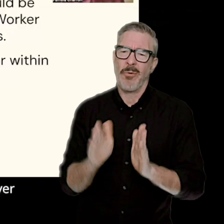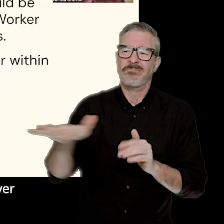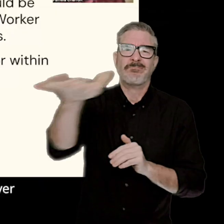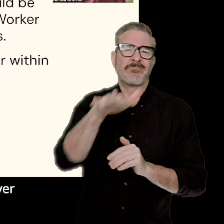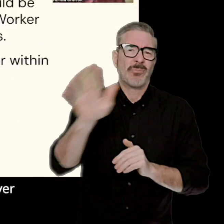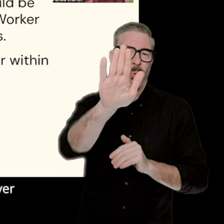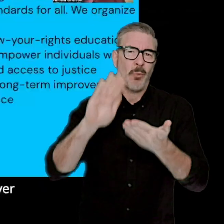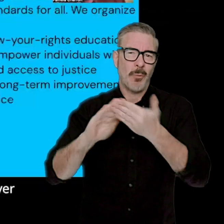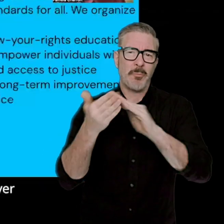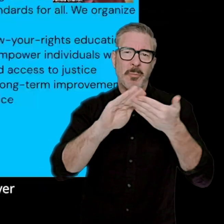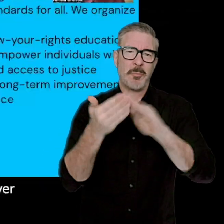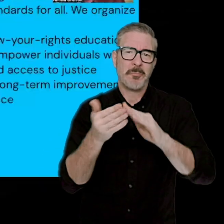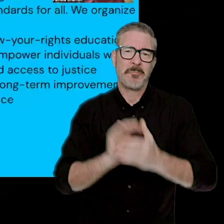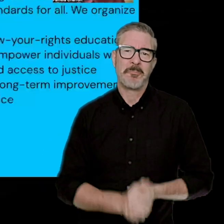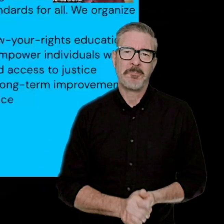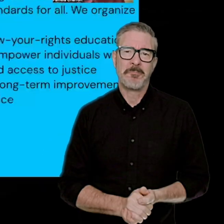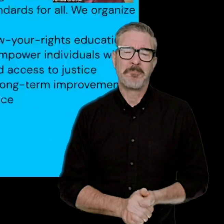community.